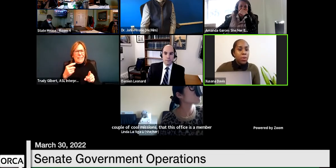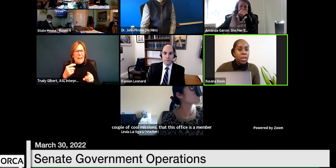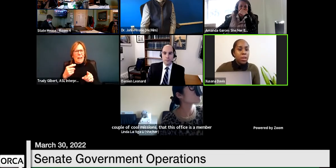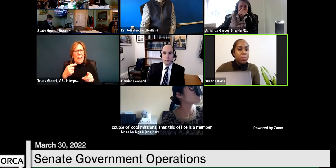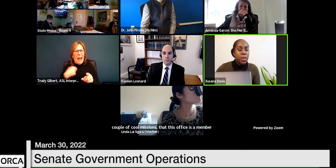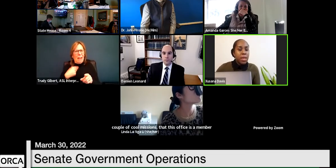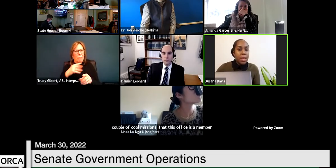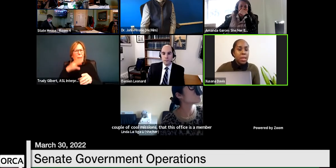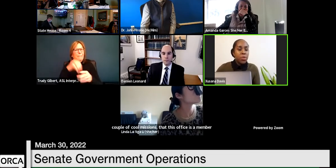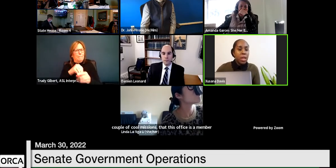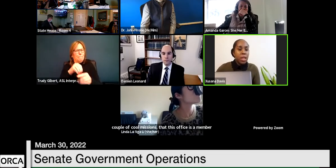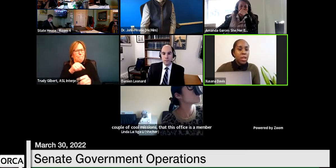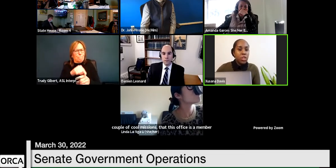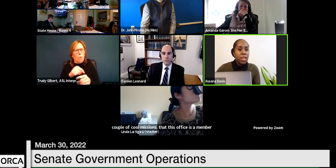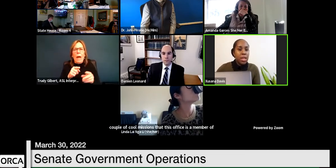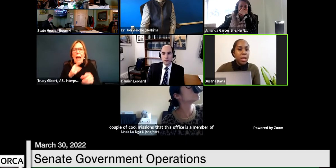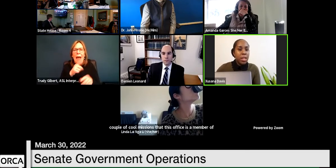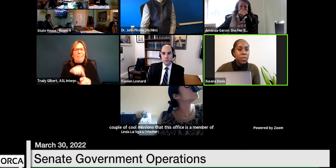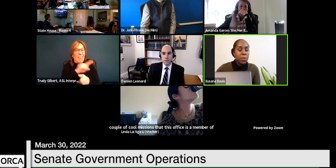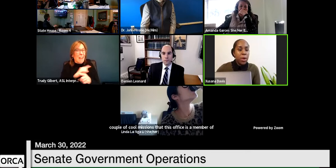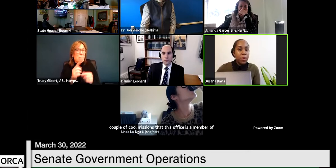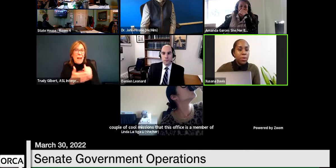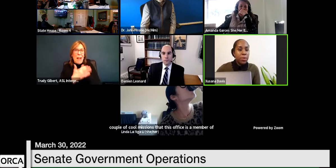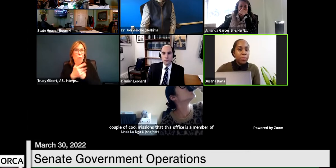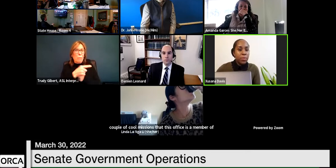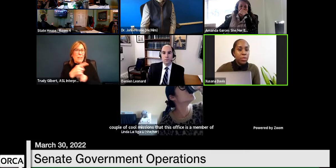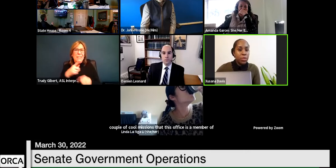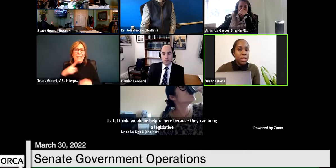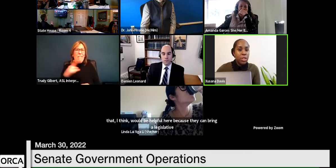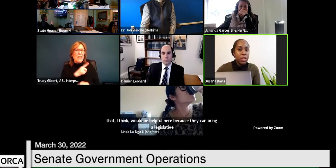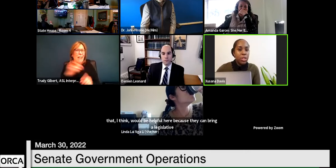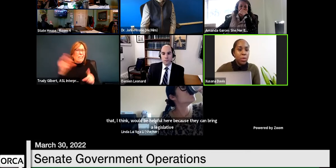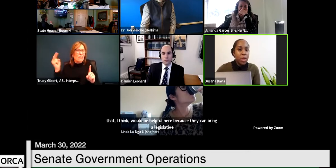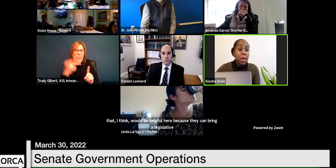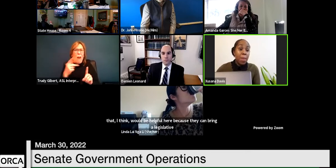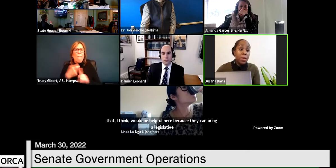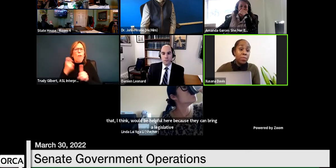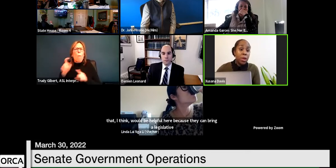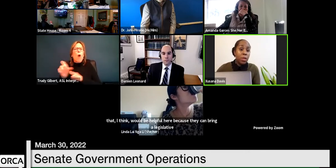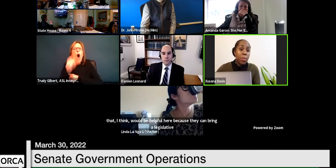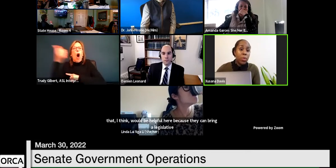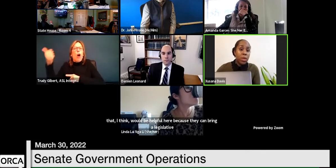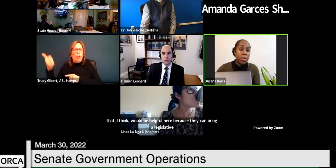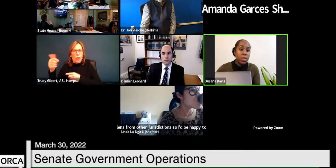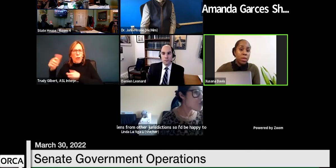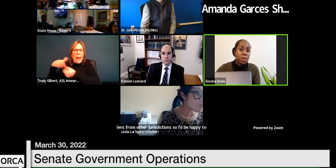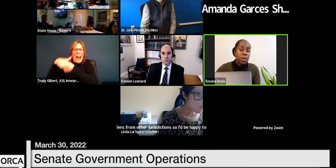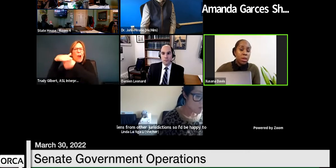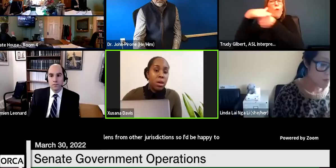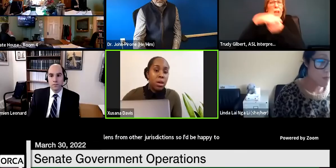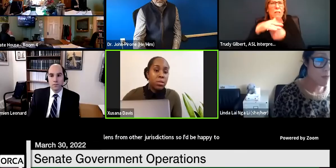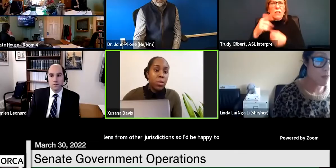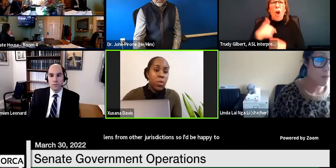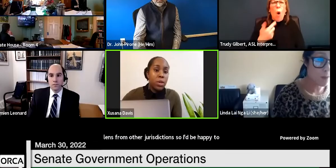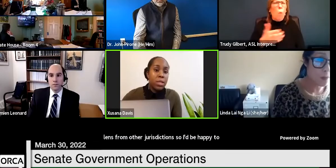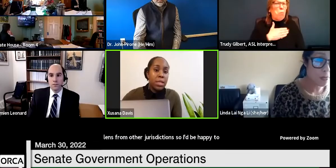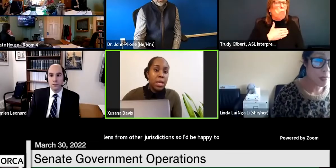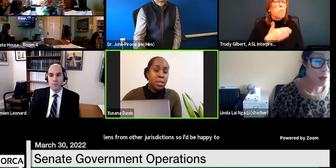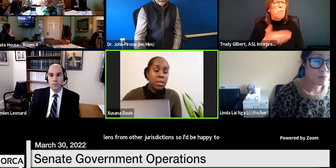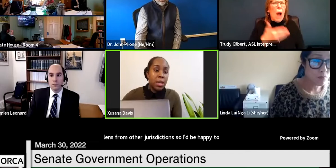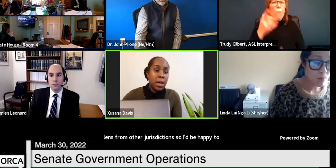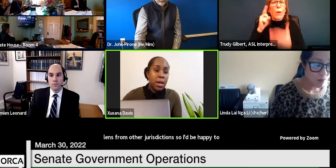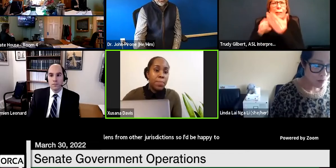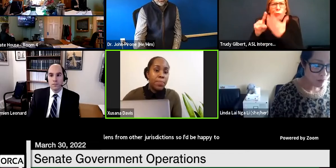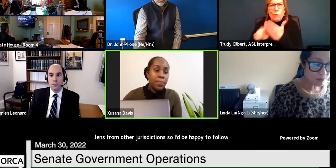be helpful here because they can bring a legislative lens from other jurisdictions. So I'd be happy to follow up with some more